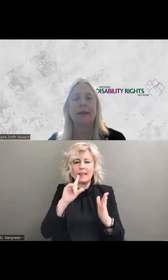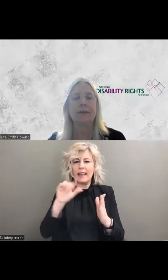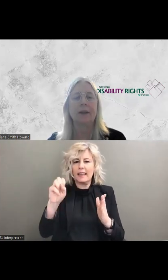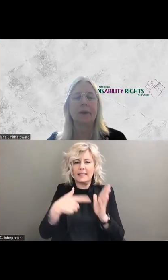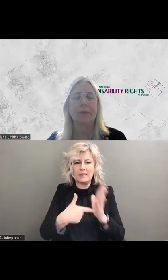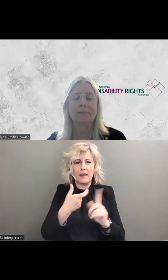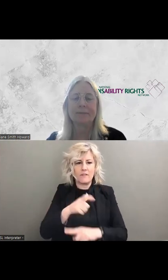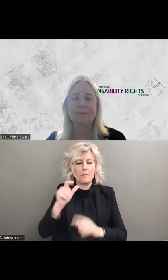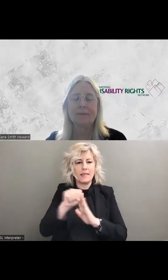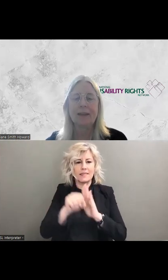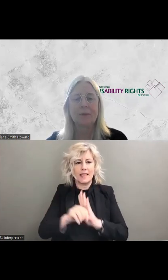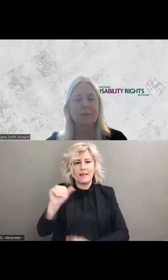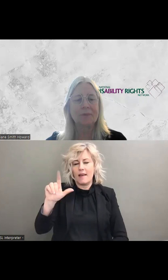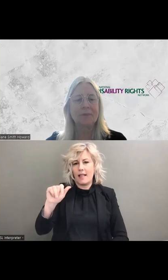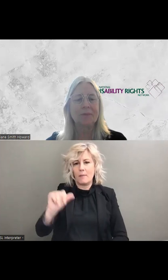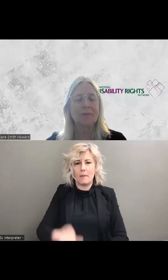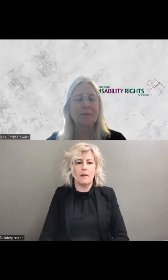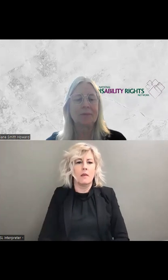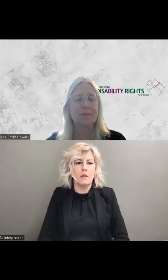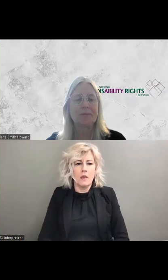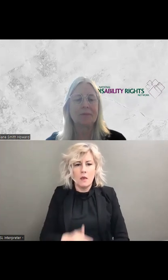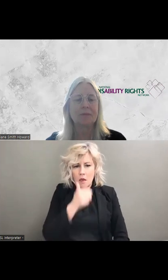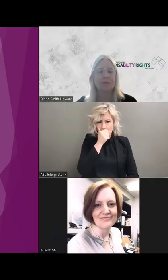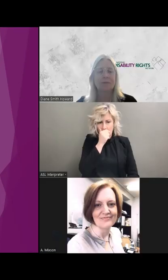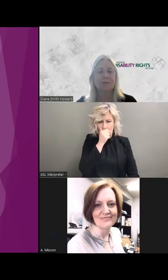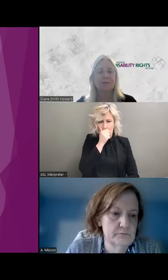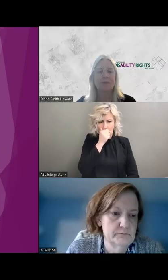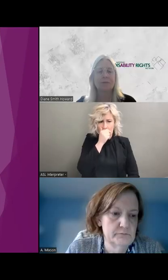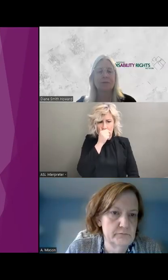the state of Alabama. Thank you.